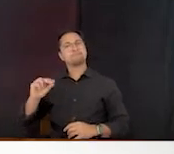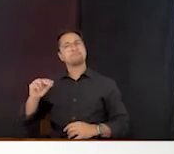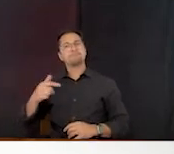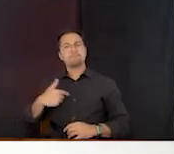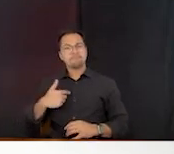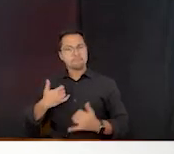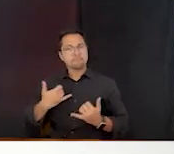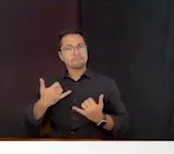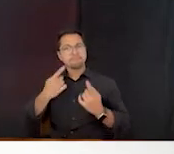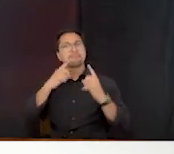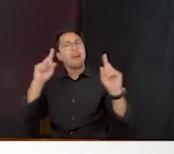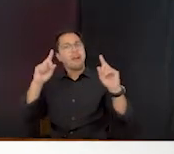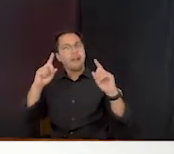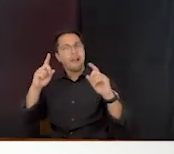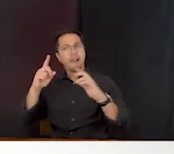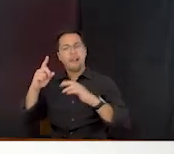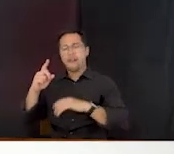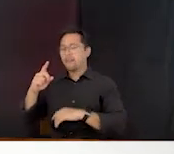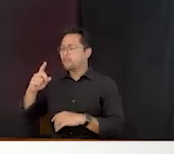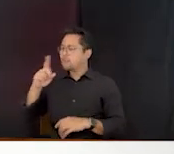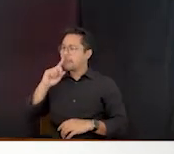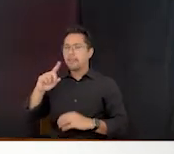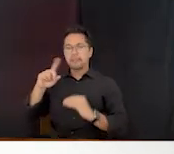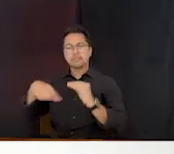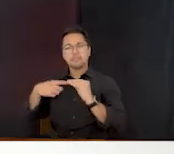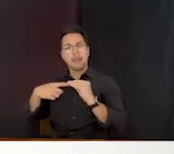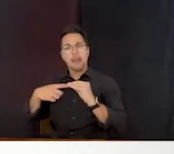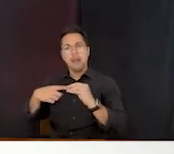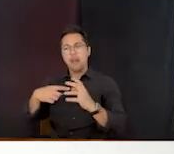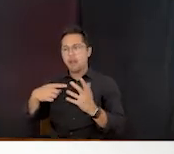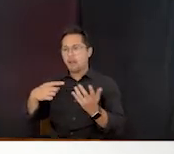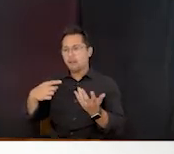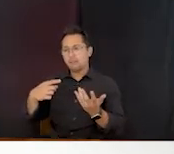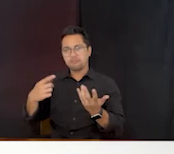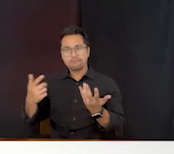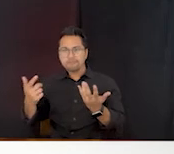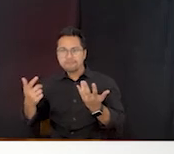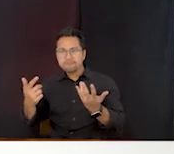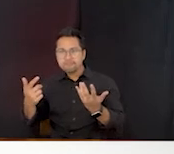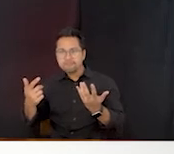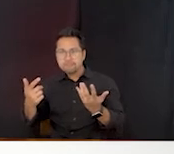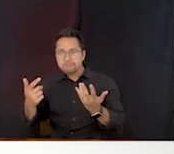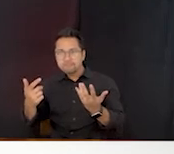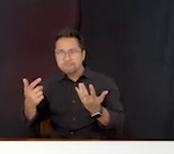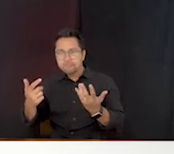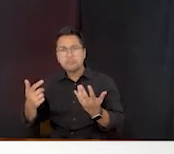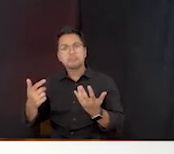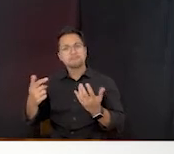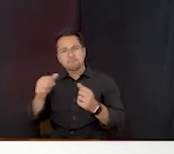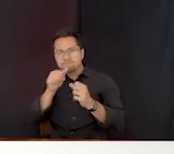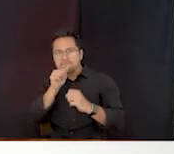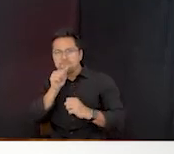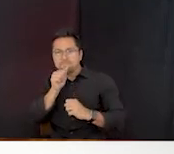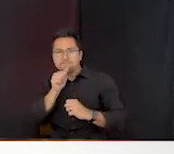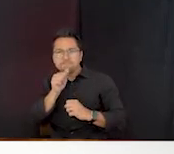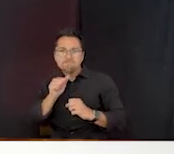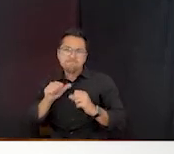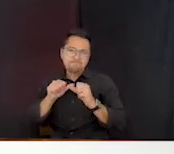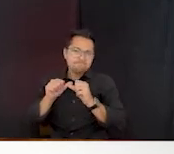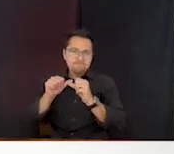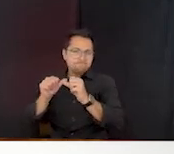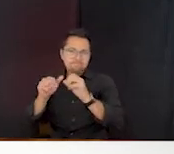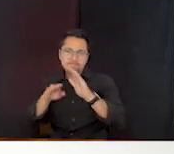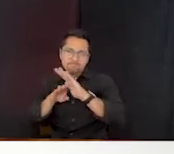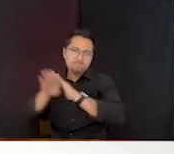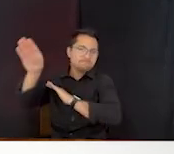I made it through. At the end of the day, it's all just about I'd say my lesson takeaway is persevering through tough times,